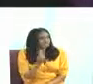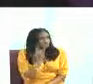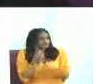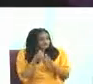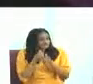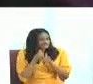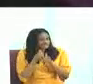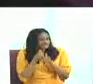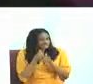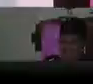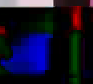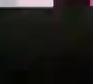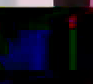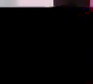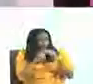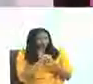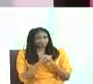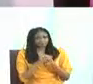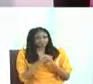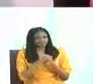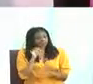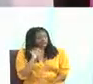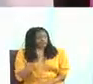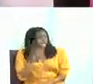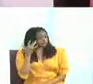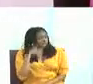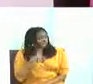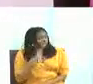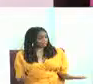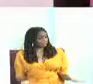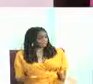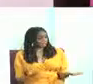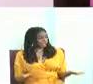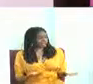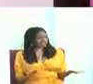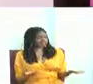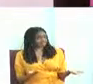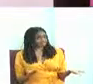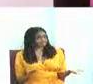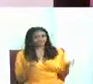teaching. Hence, that's why I'm here.